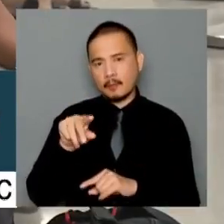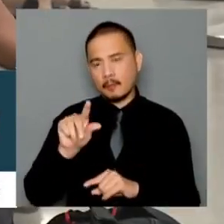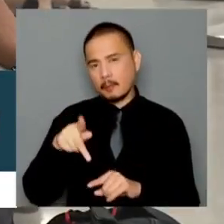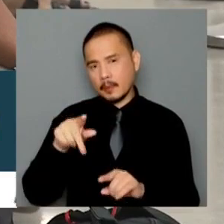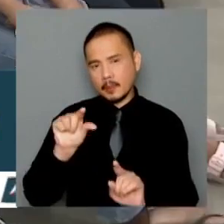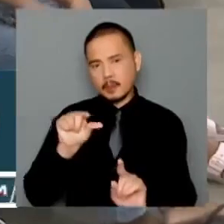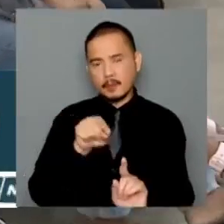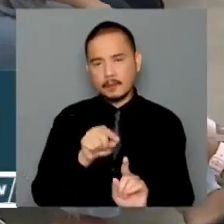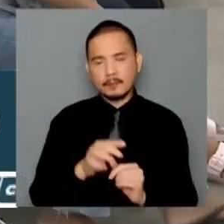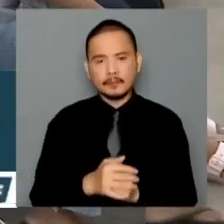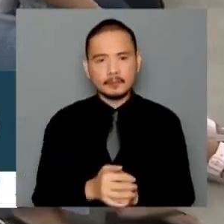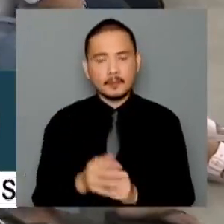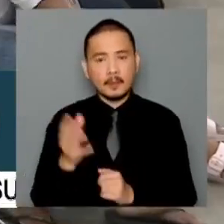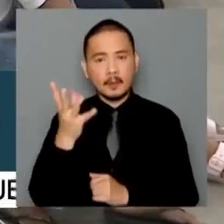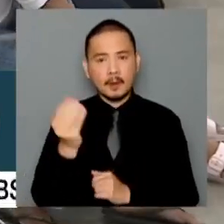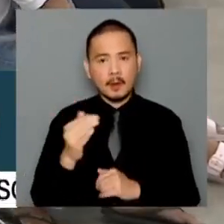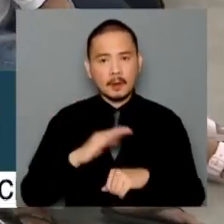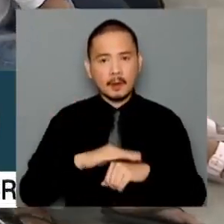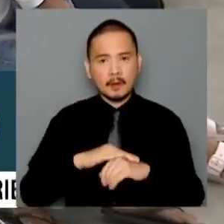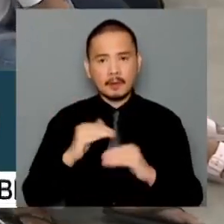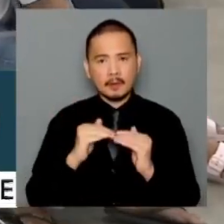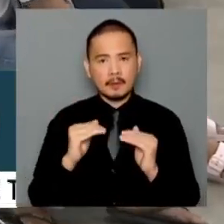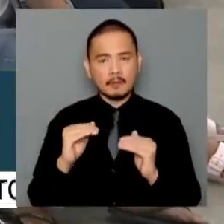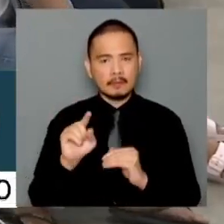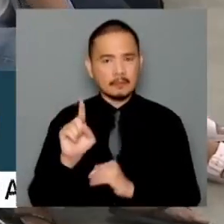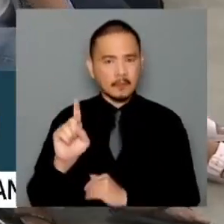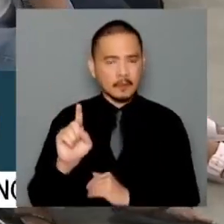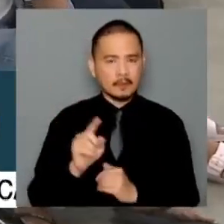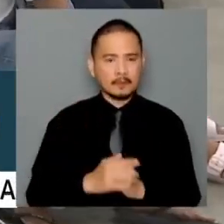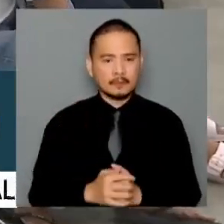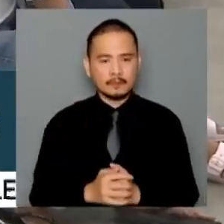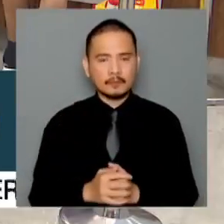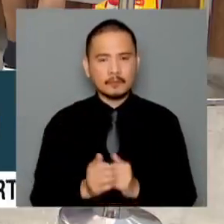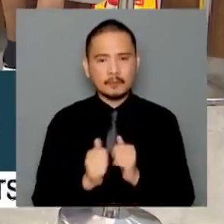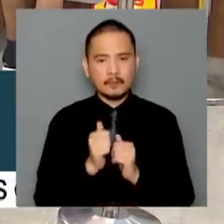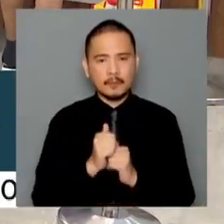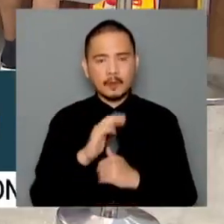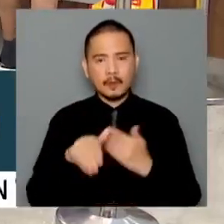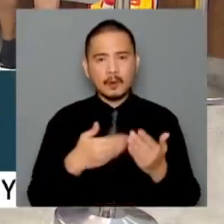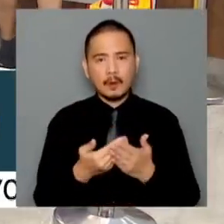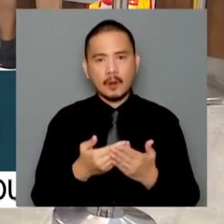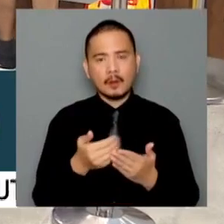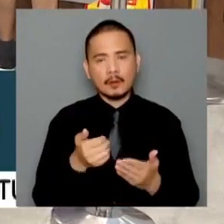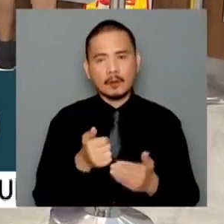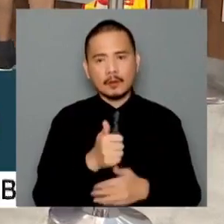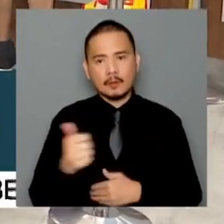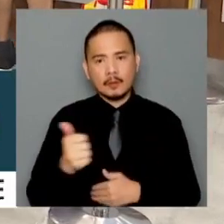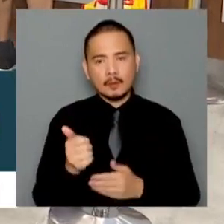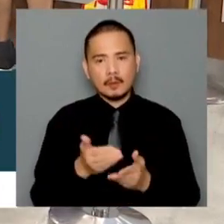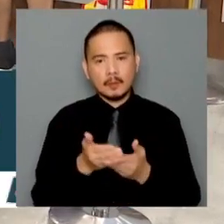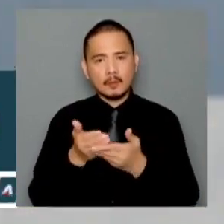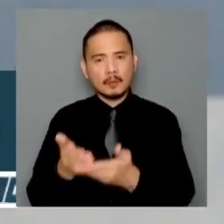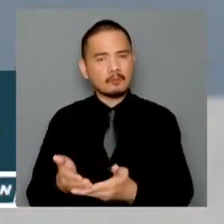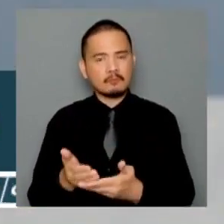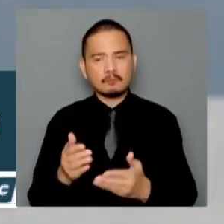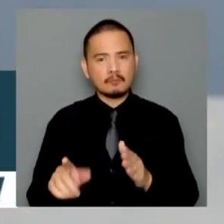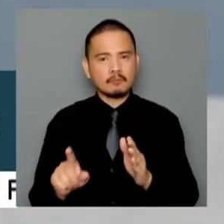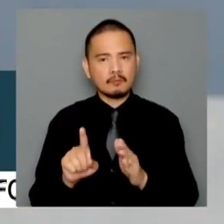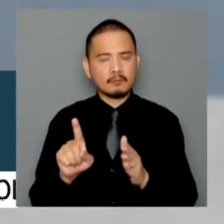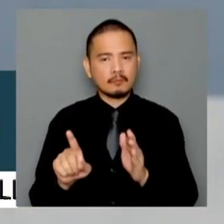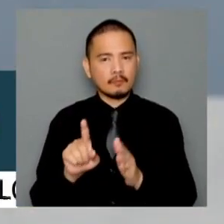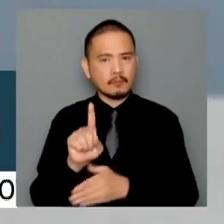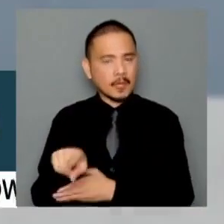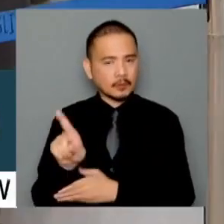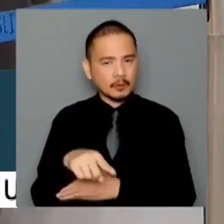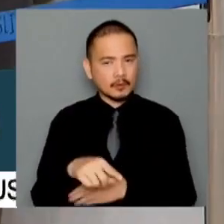raised in Batangas, Philippine Coast Guard will automatically suspend all trips. According to the Port Management Office, they will order